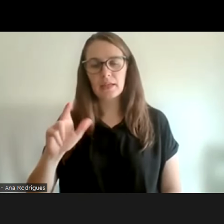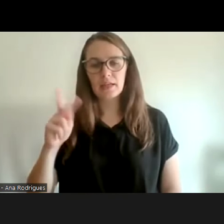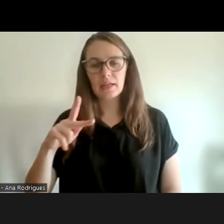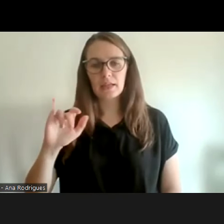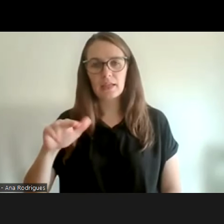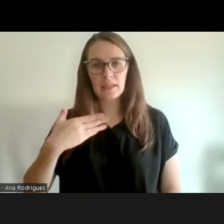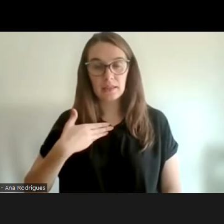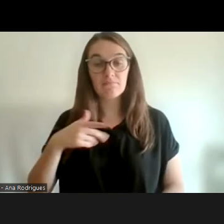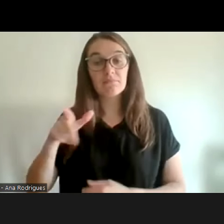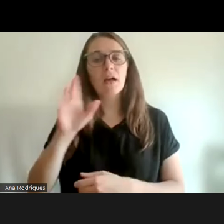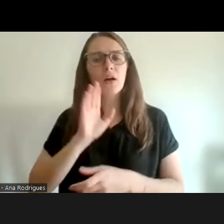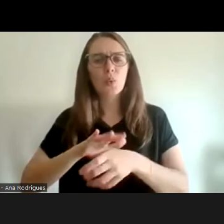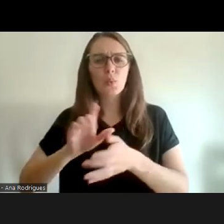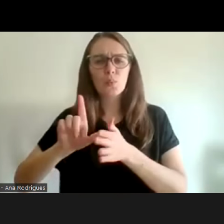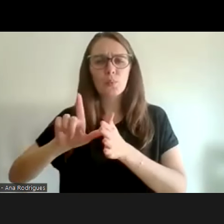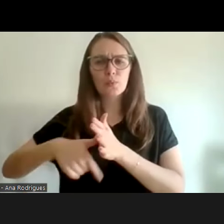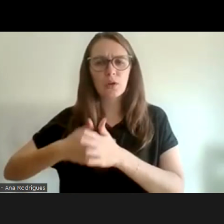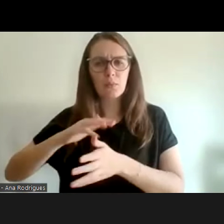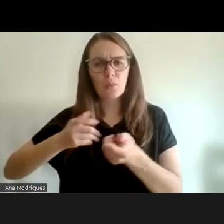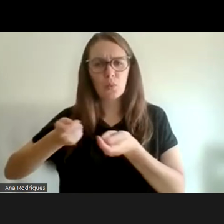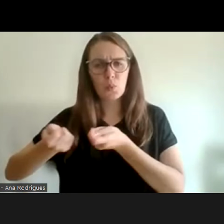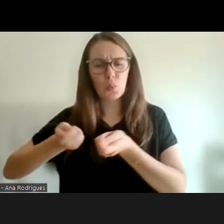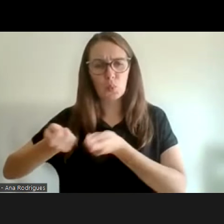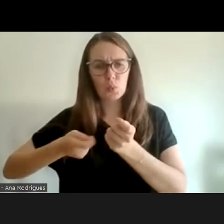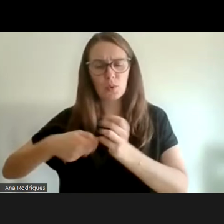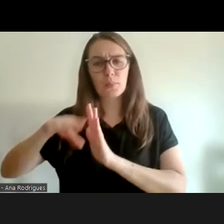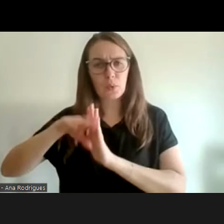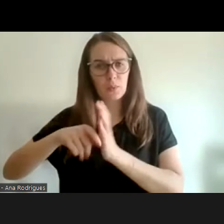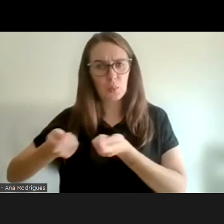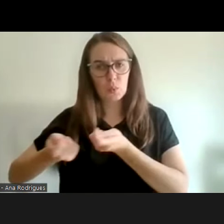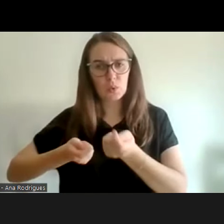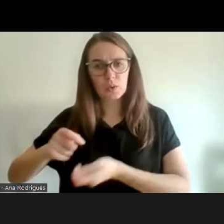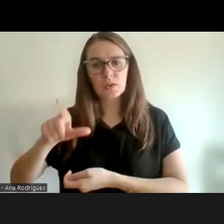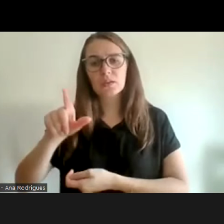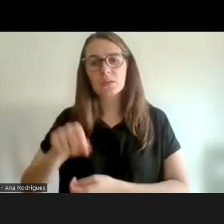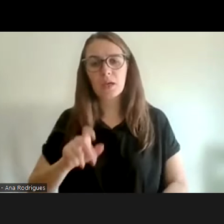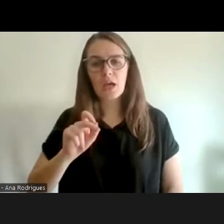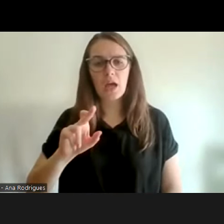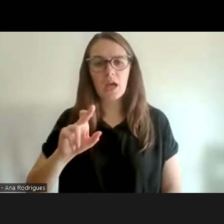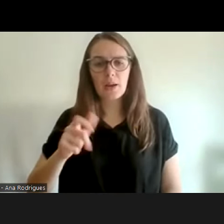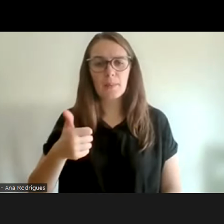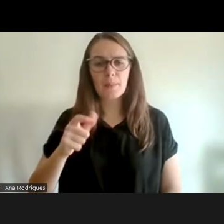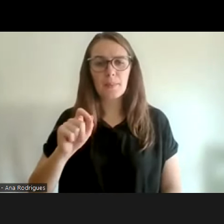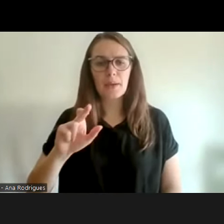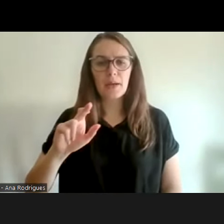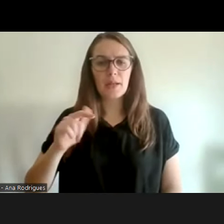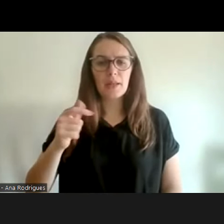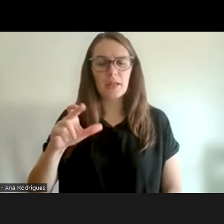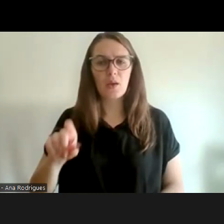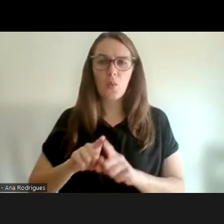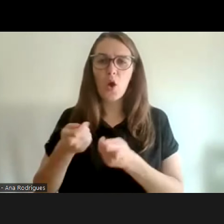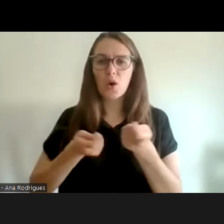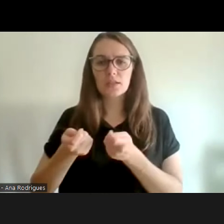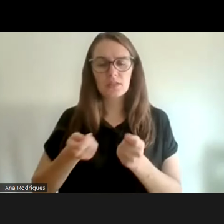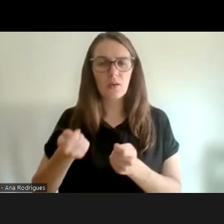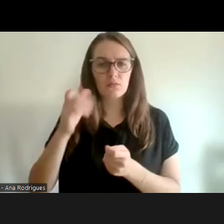program coordinator of Arbeiterkind in Bavaria. And Arbeiterkind is the largest non-profit